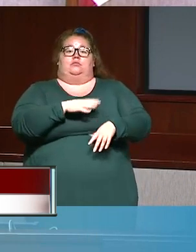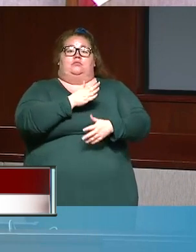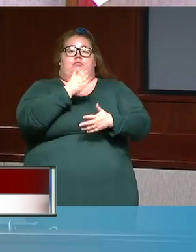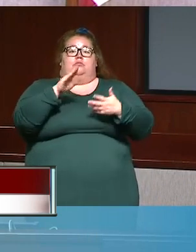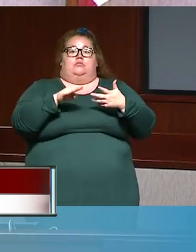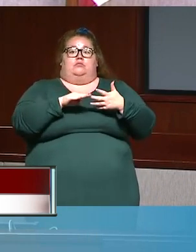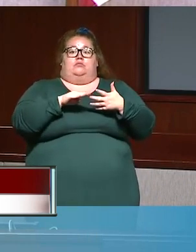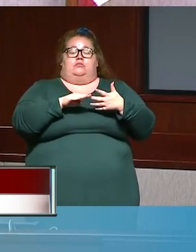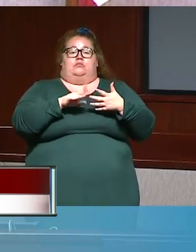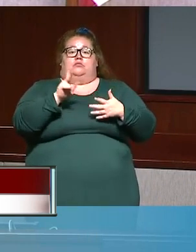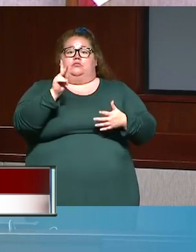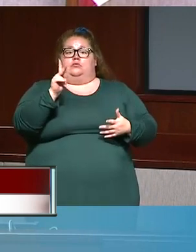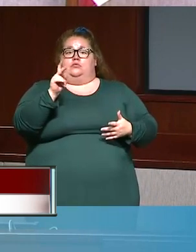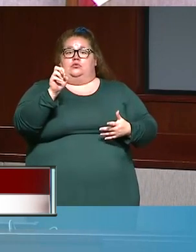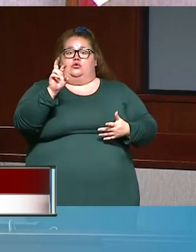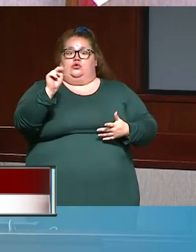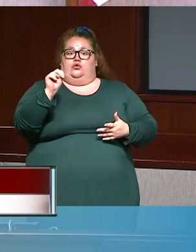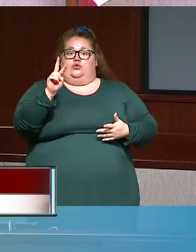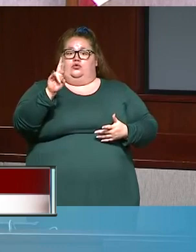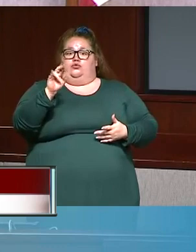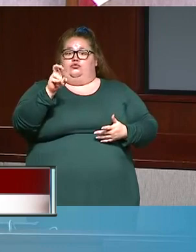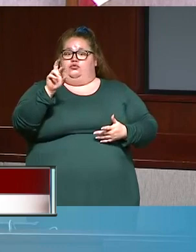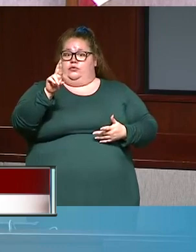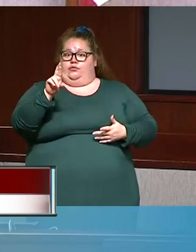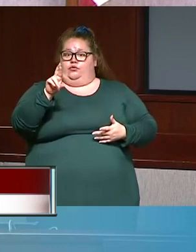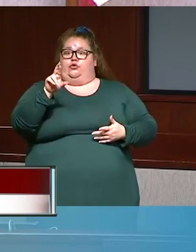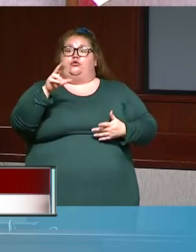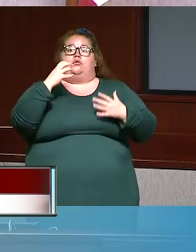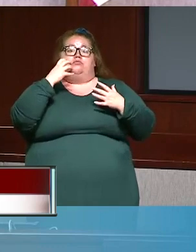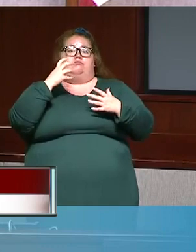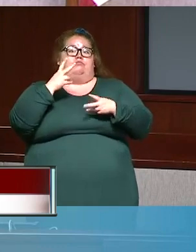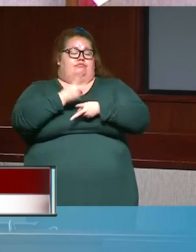Kern River Transitional Care on Thursday.